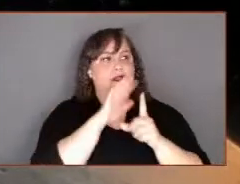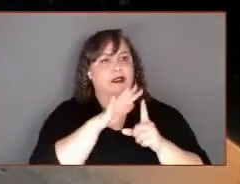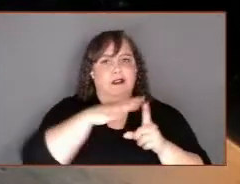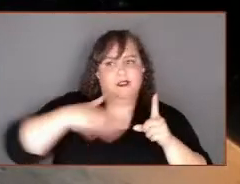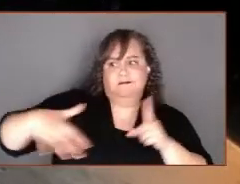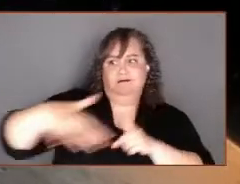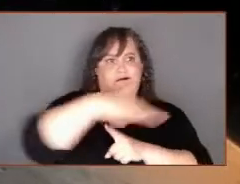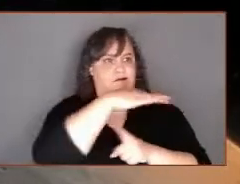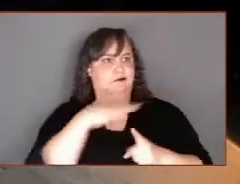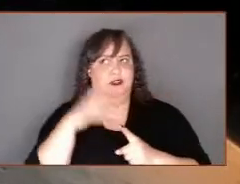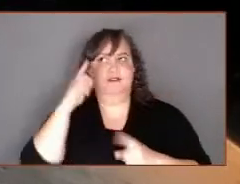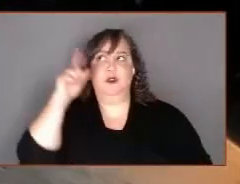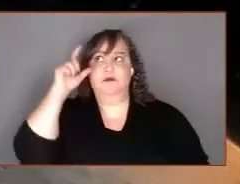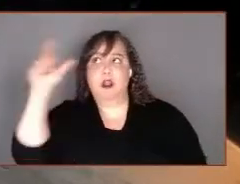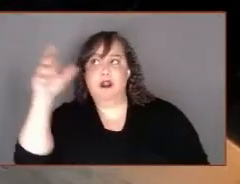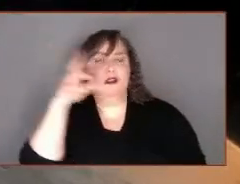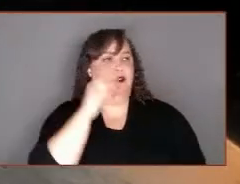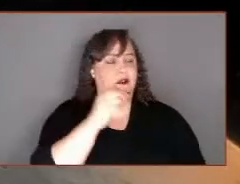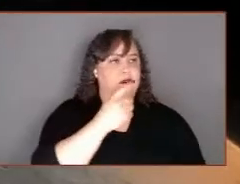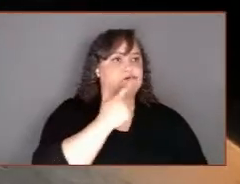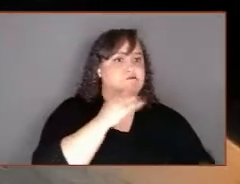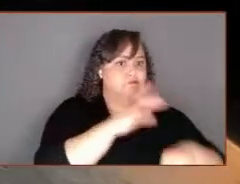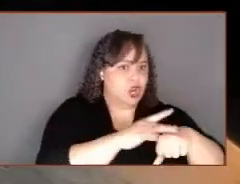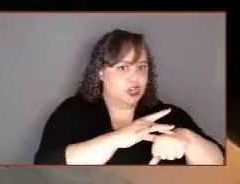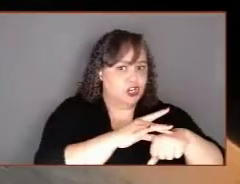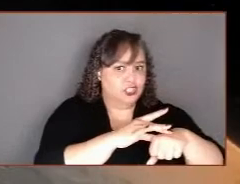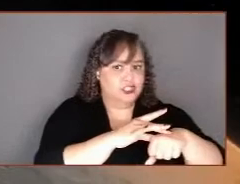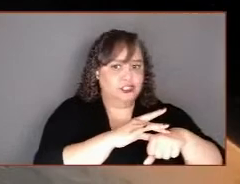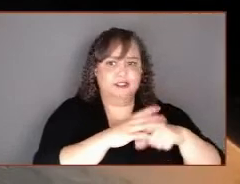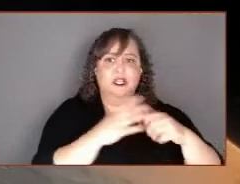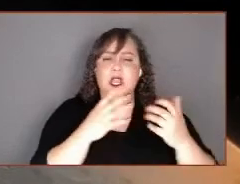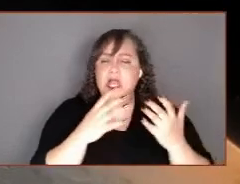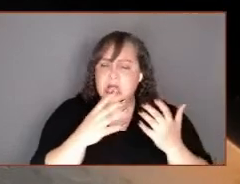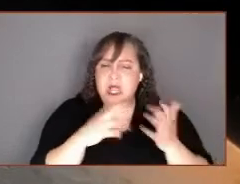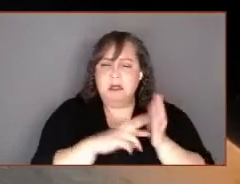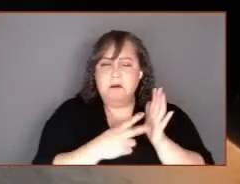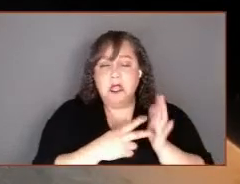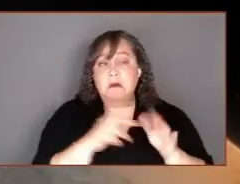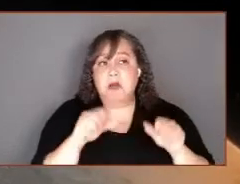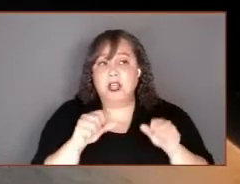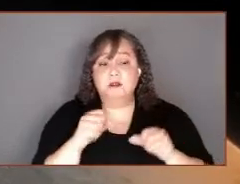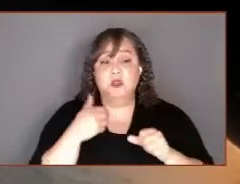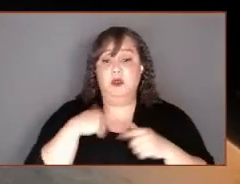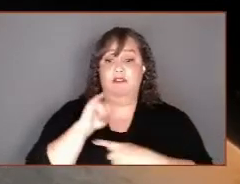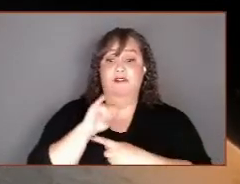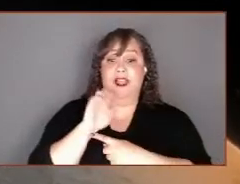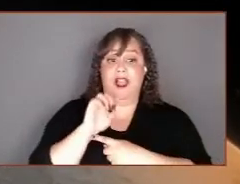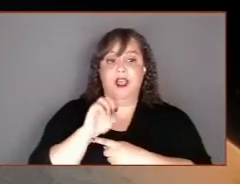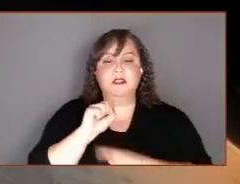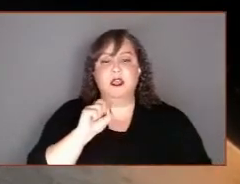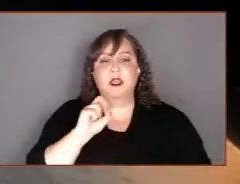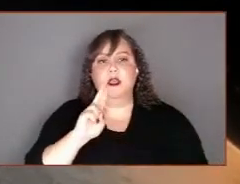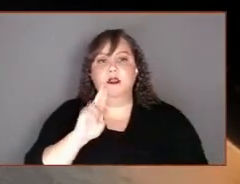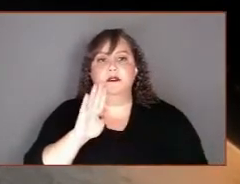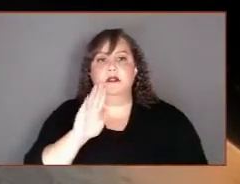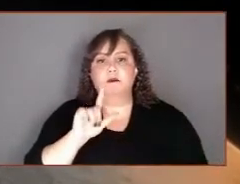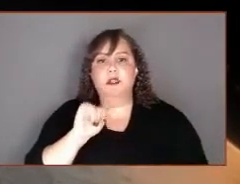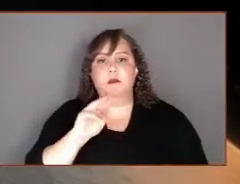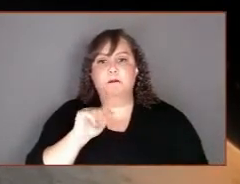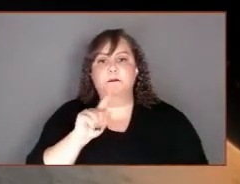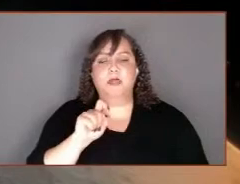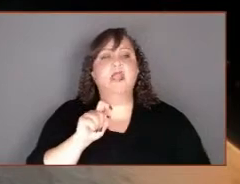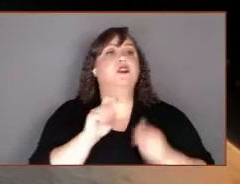moon suggest that you can actually have ice sublimate directly to a gaseous form when you add